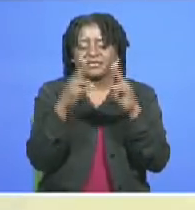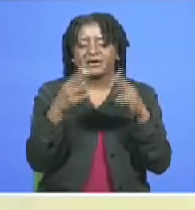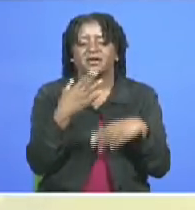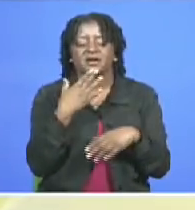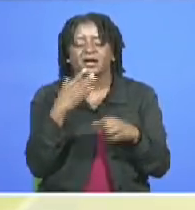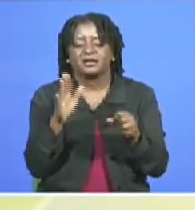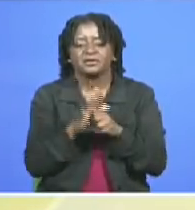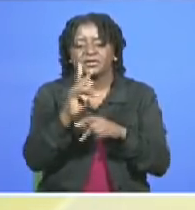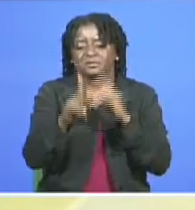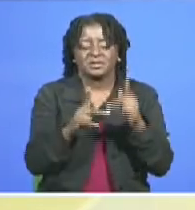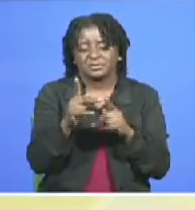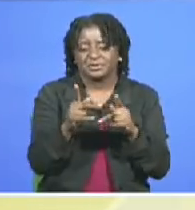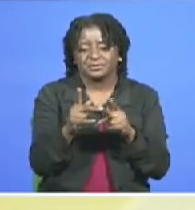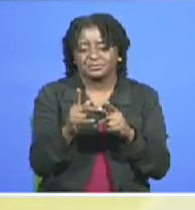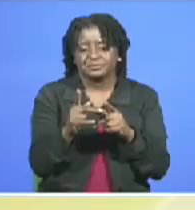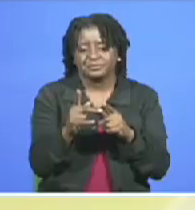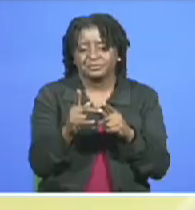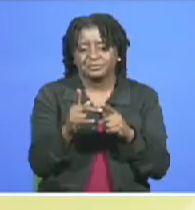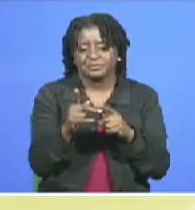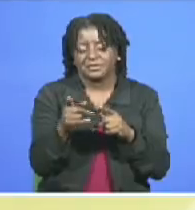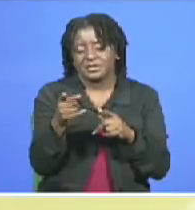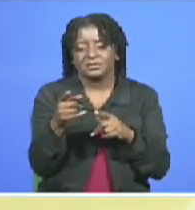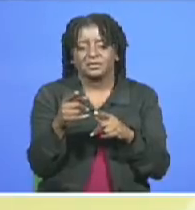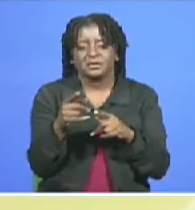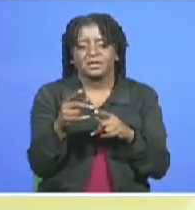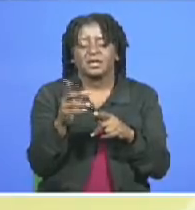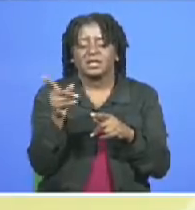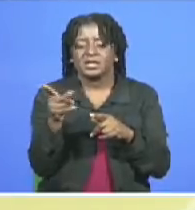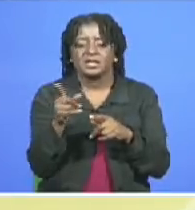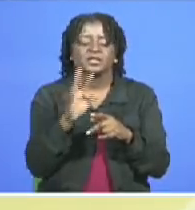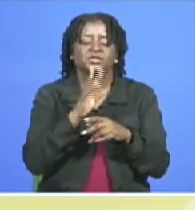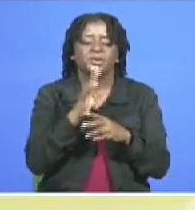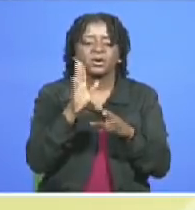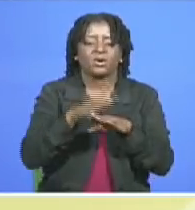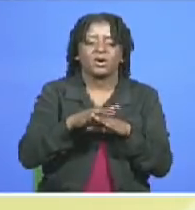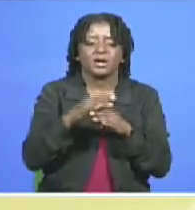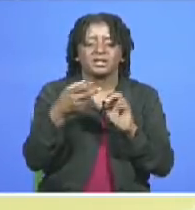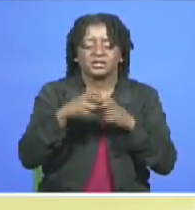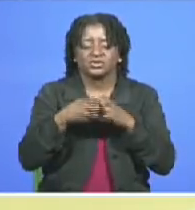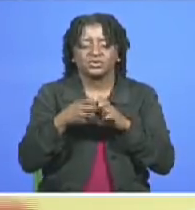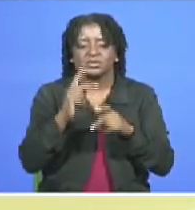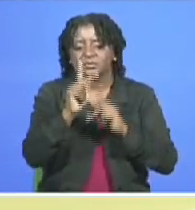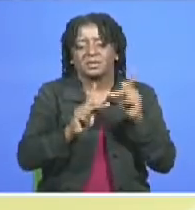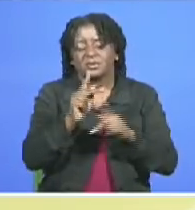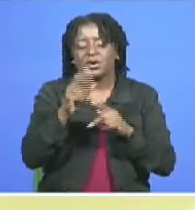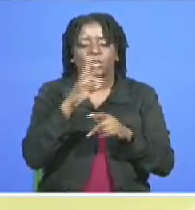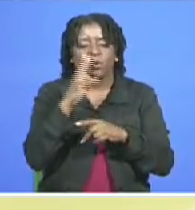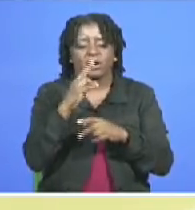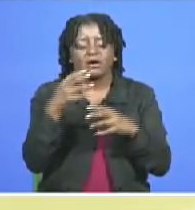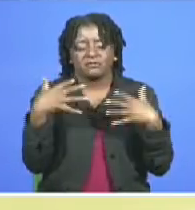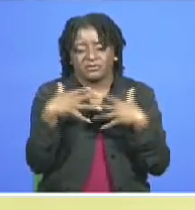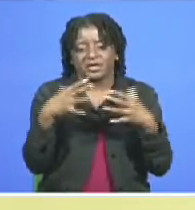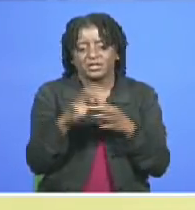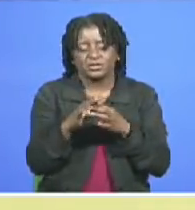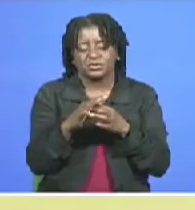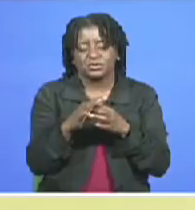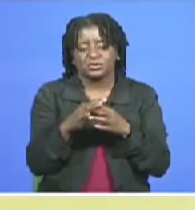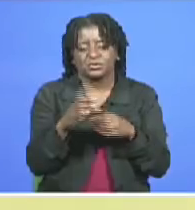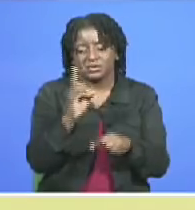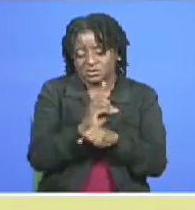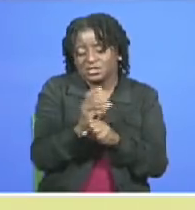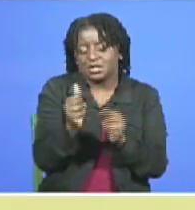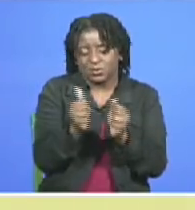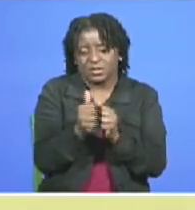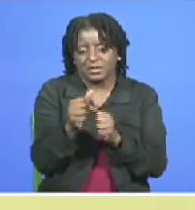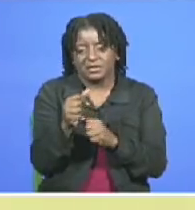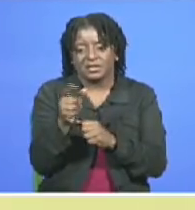on issues that people were afraid to, you know, to deal with. And